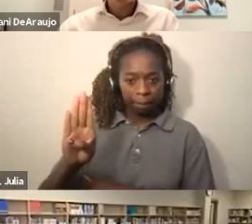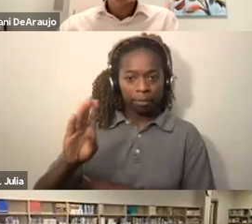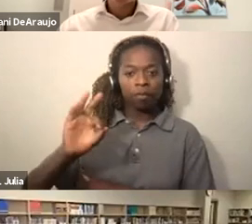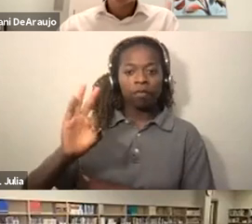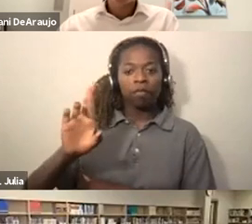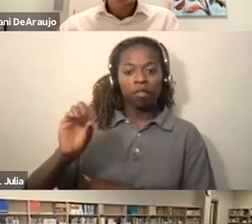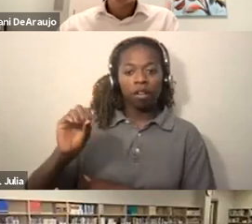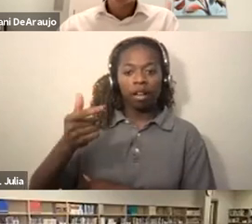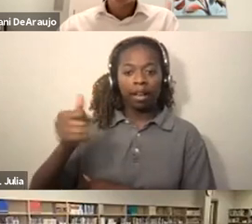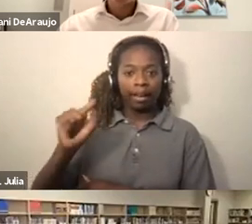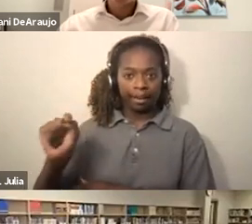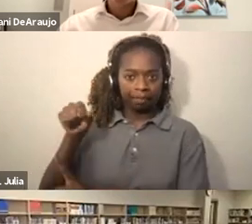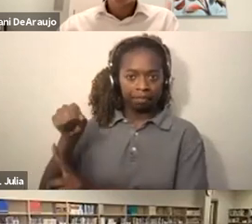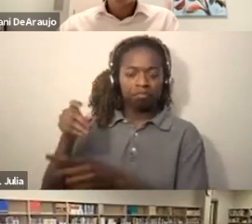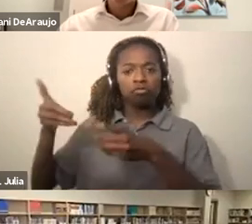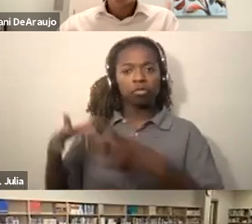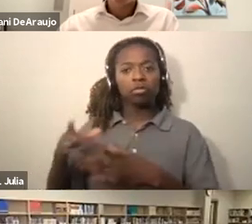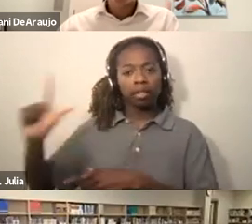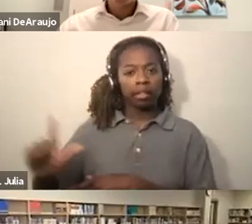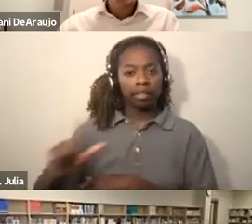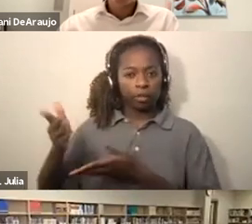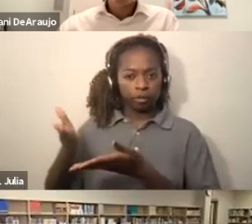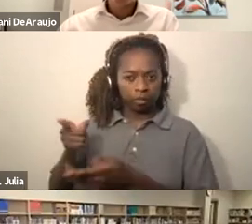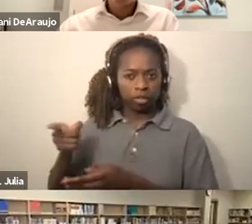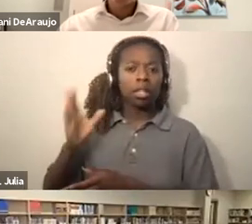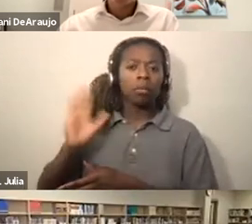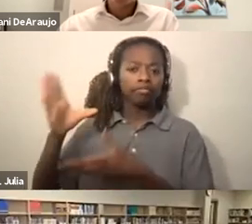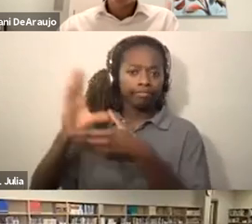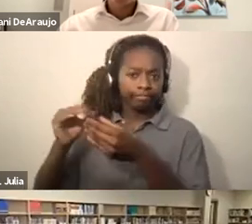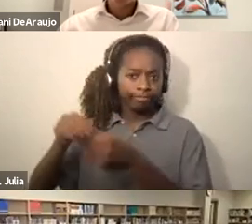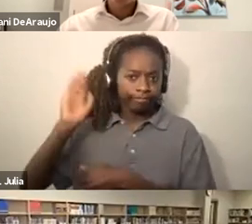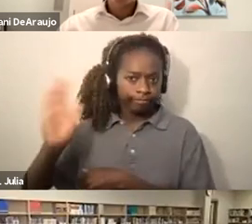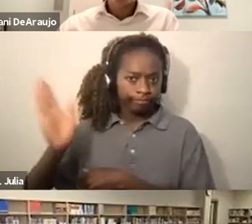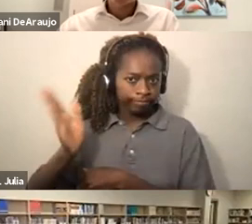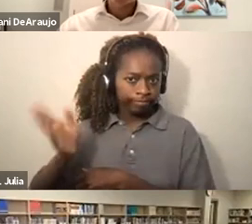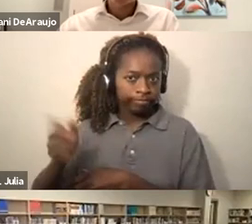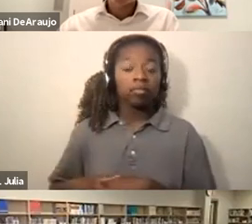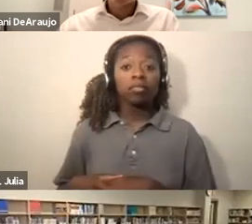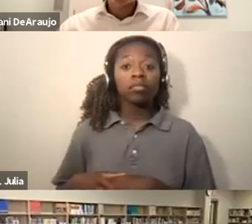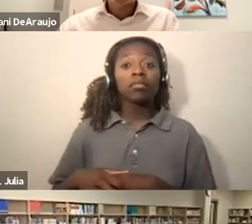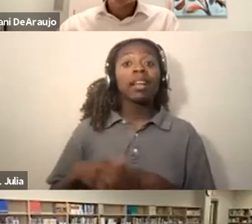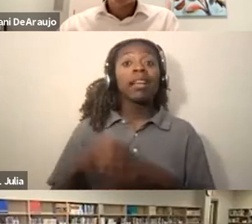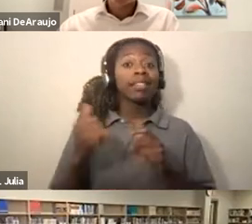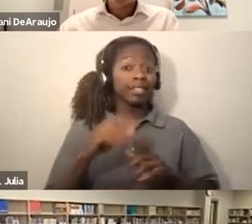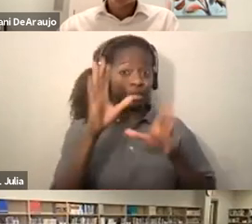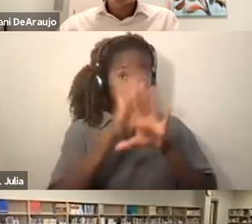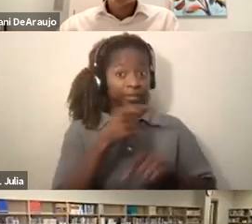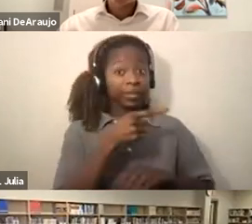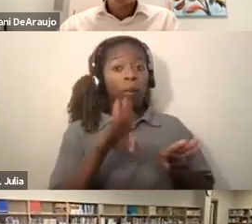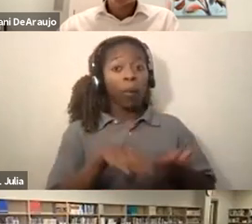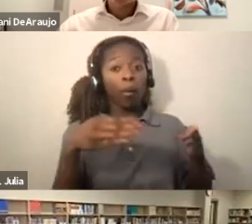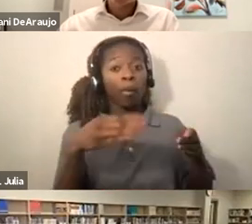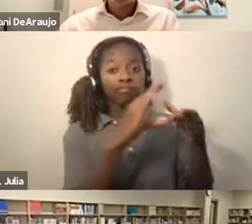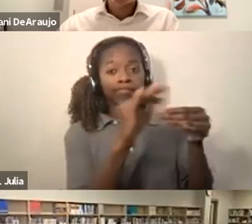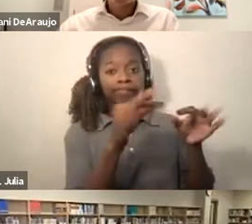library services to please present her report first i'd like to invite the superintendent to provide opening remarks